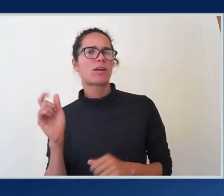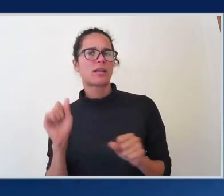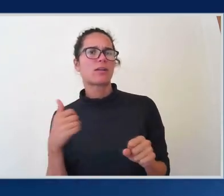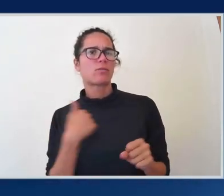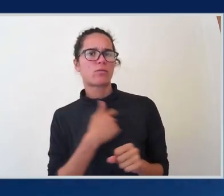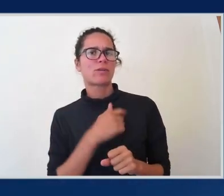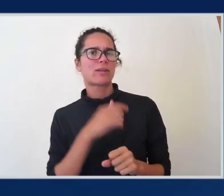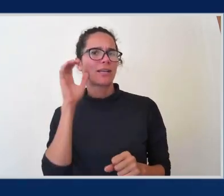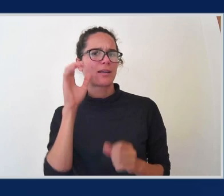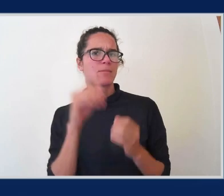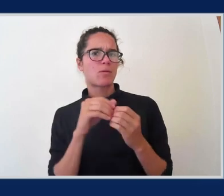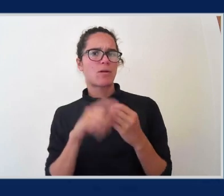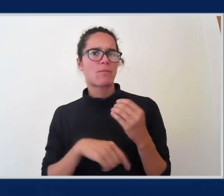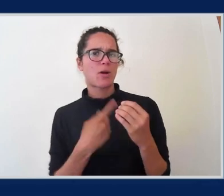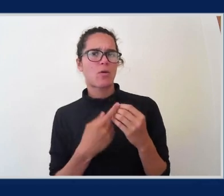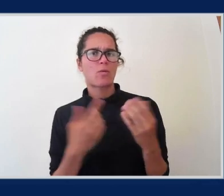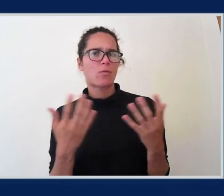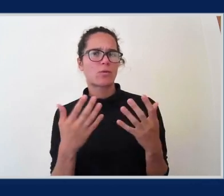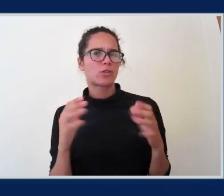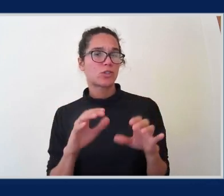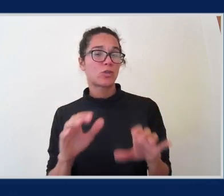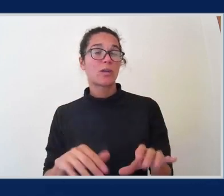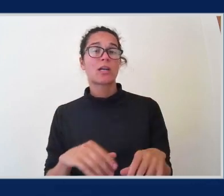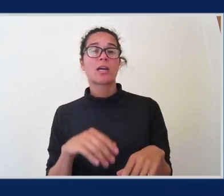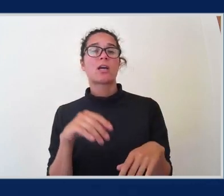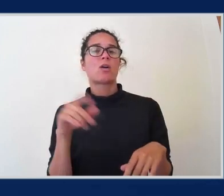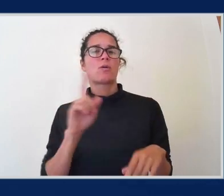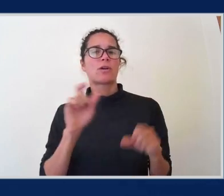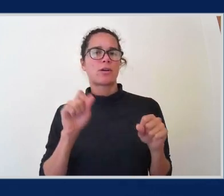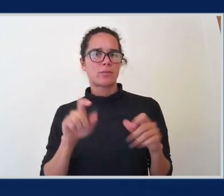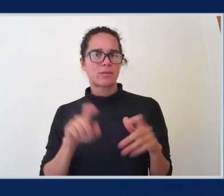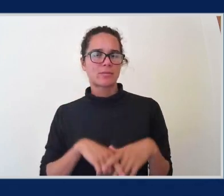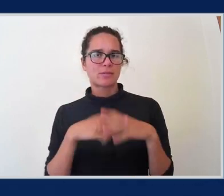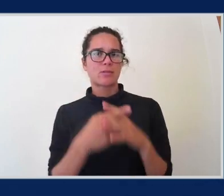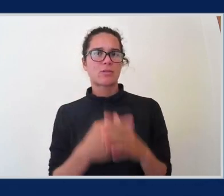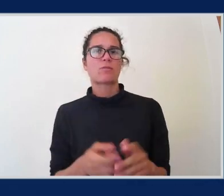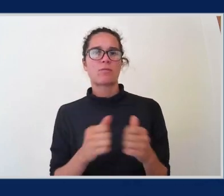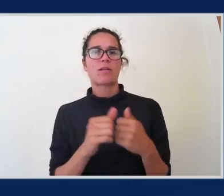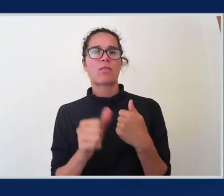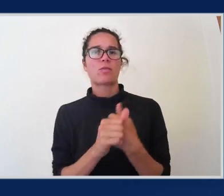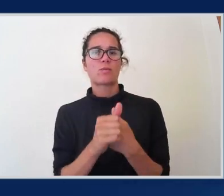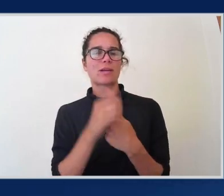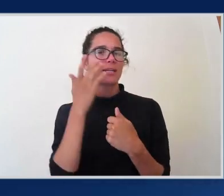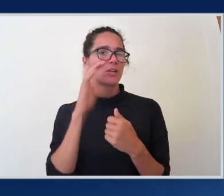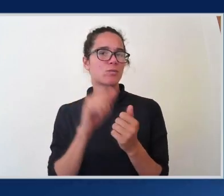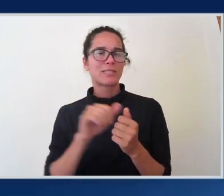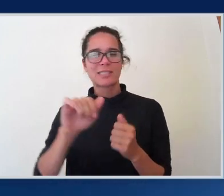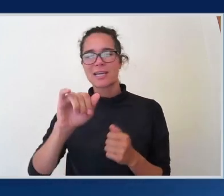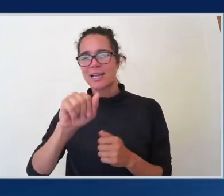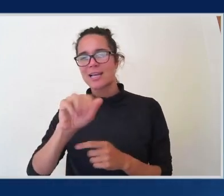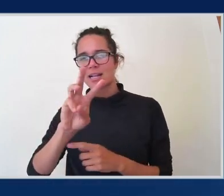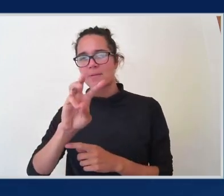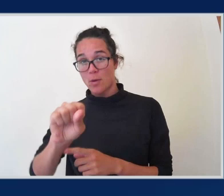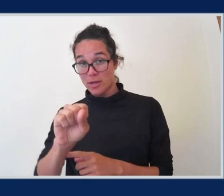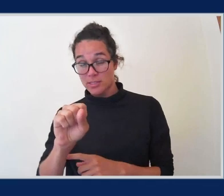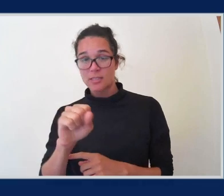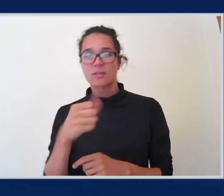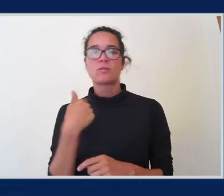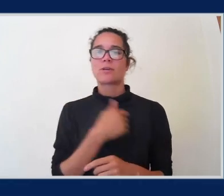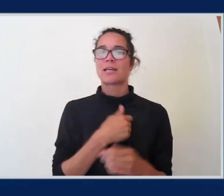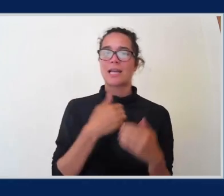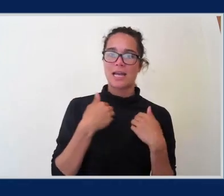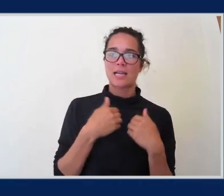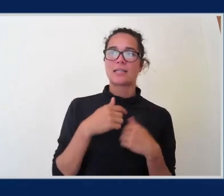that you're doing, or where can I go to get started on threat intelligence with AWS? So we have a ton of documentations out,